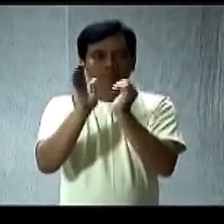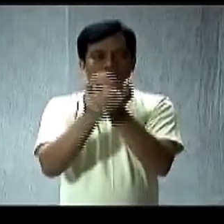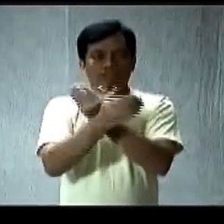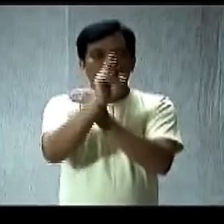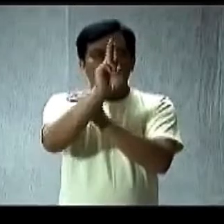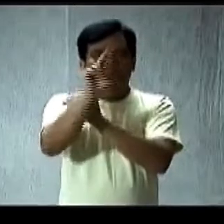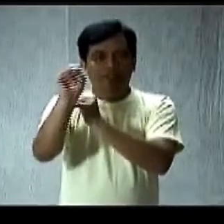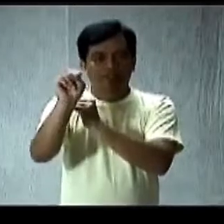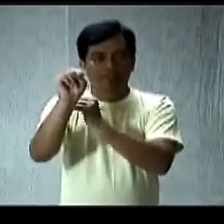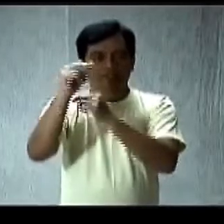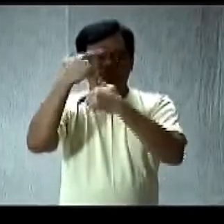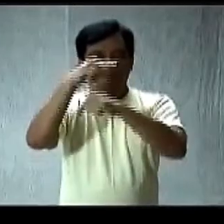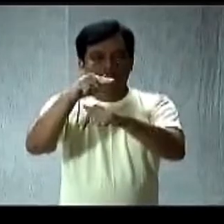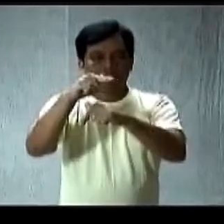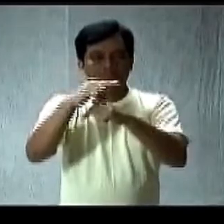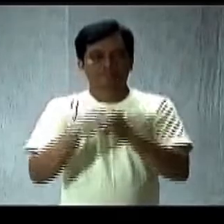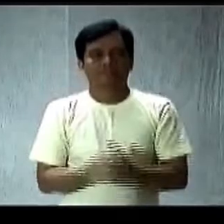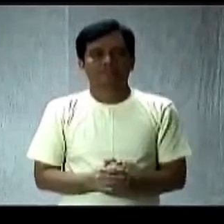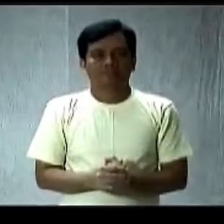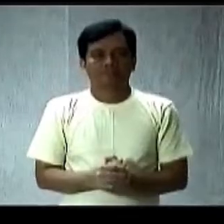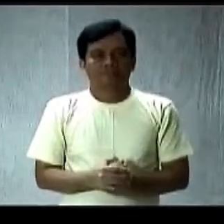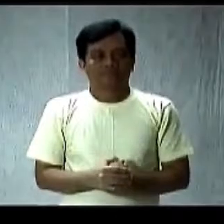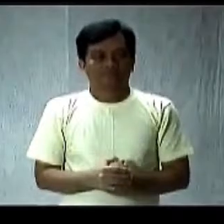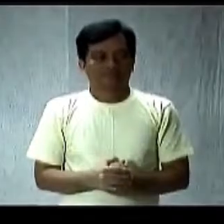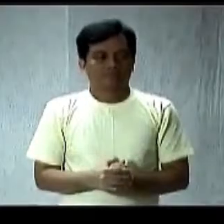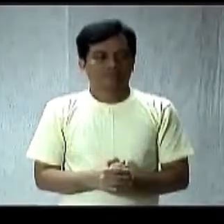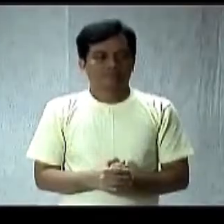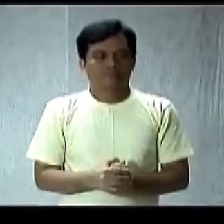adopted at the UN level.